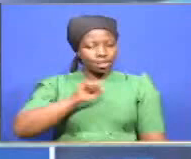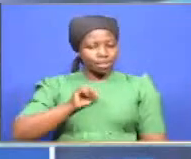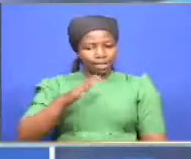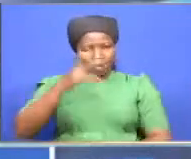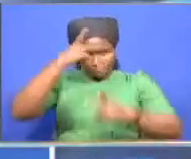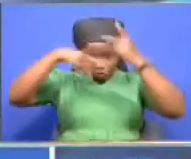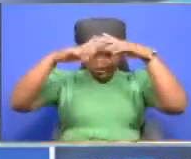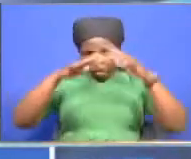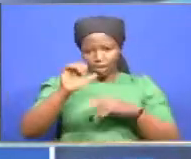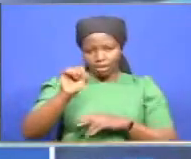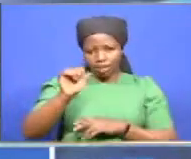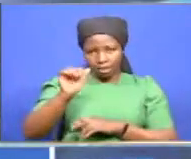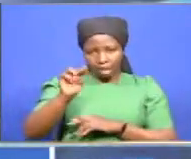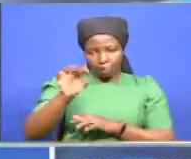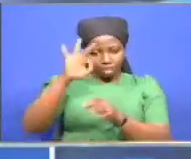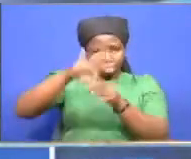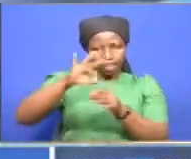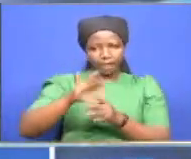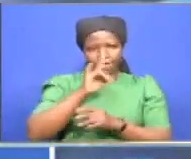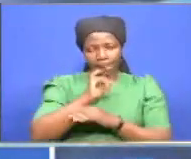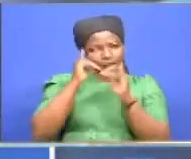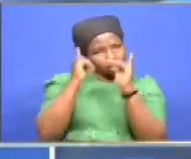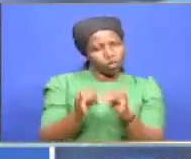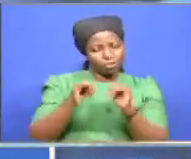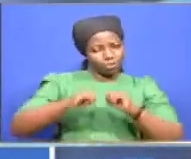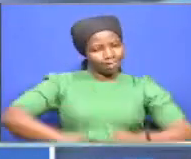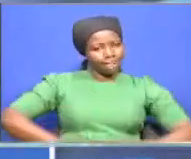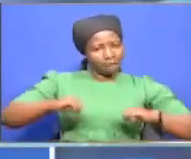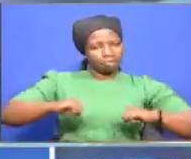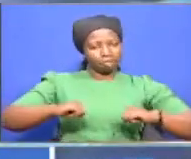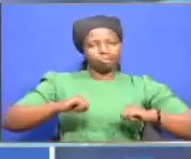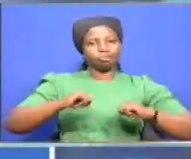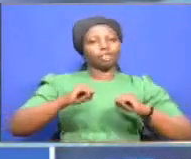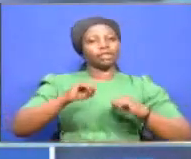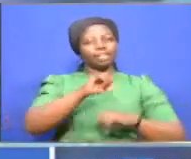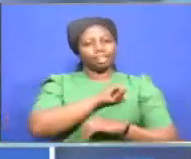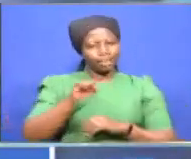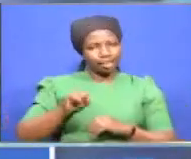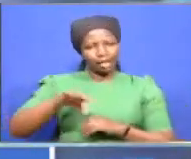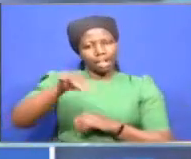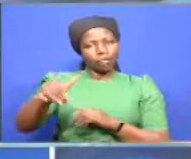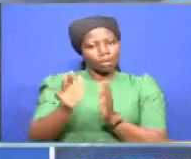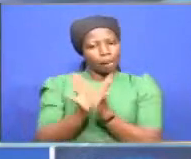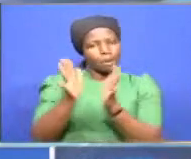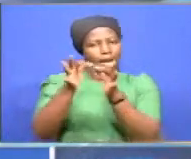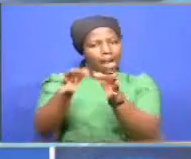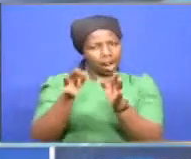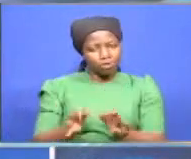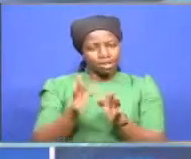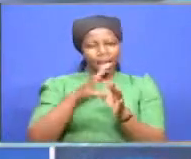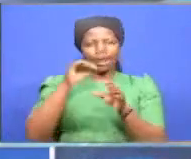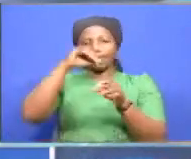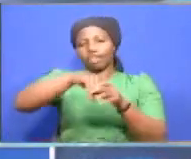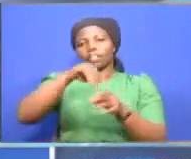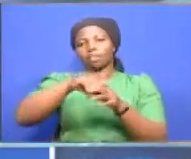Sam Ongeri has been elected the new chairperson of the Senate's County Public Accounts and Investments Committee.